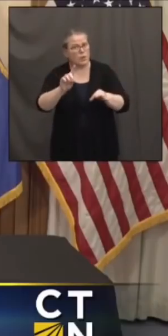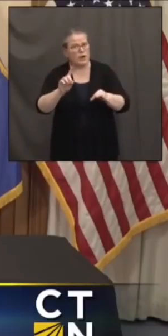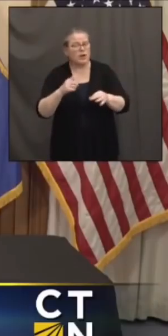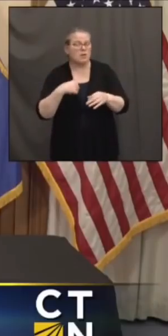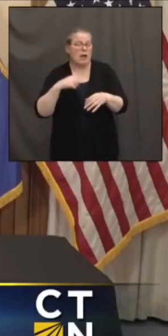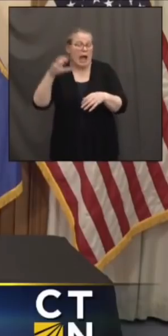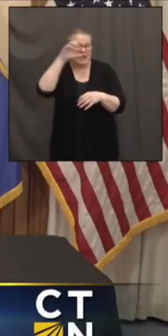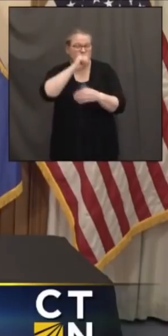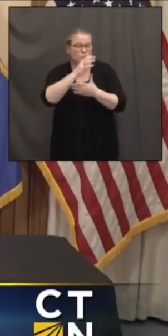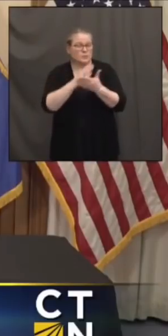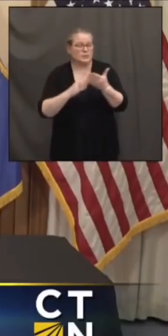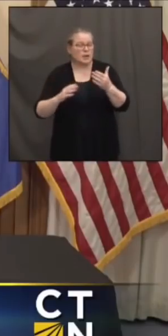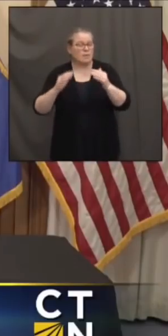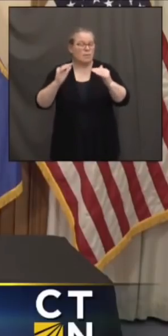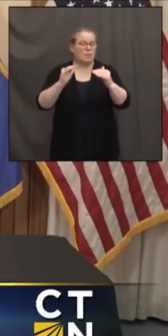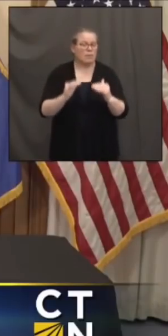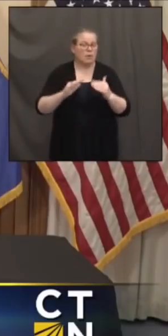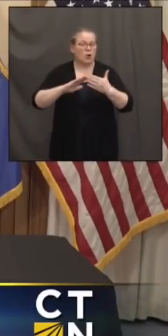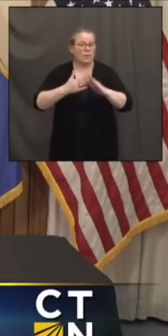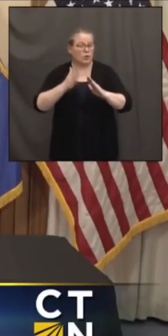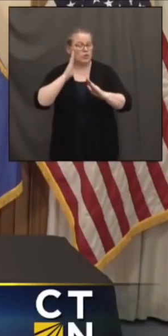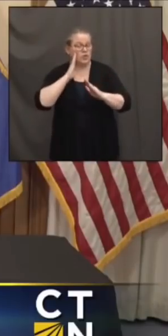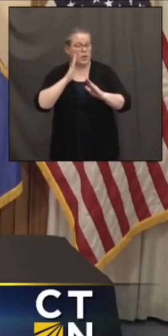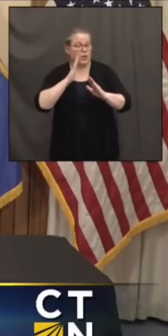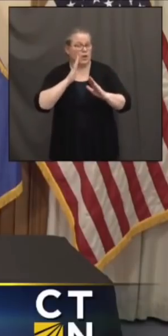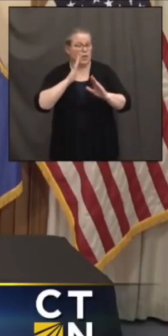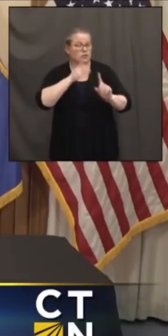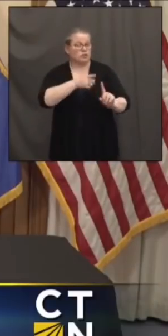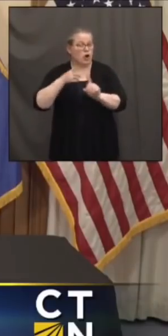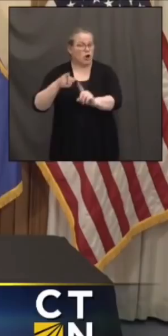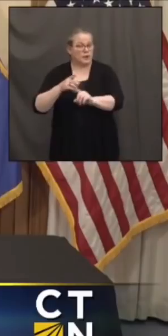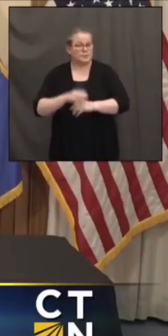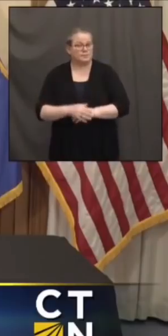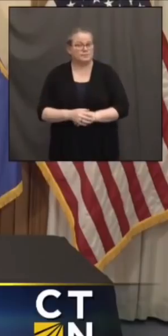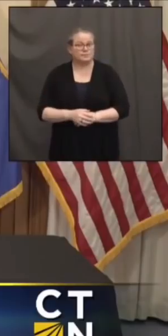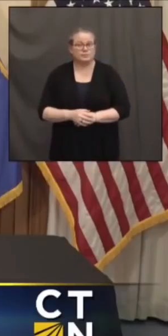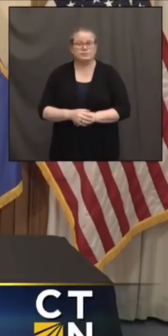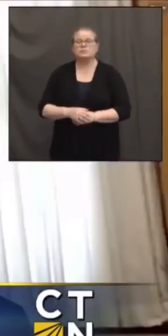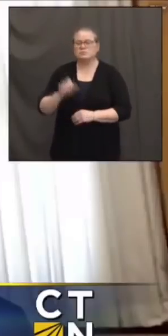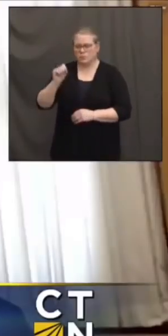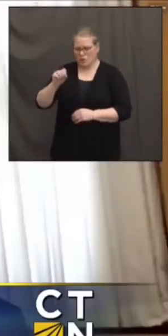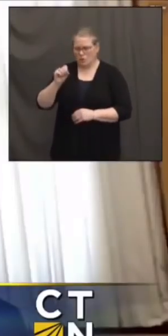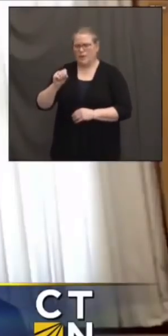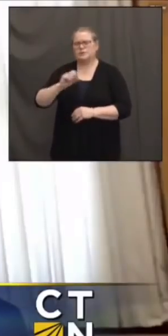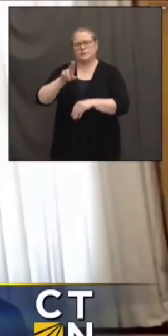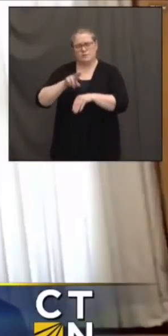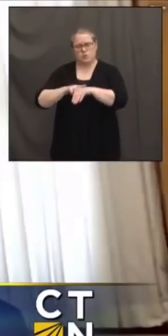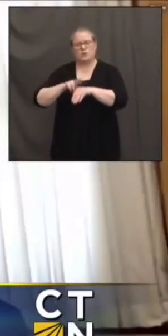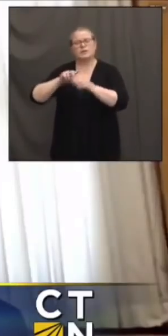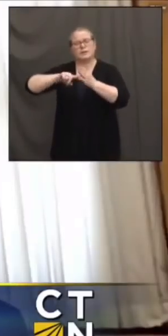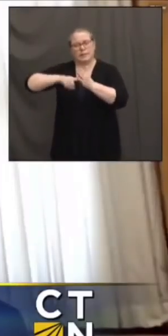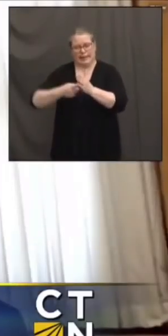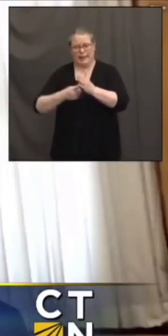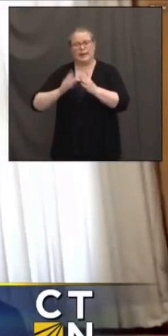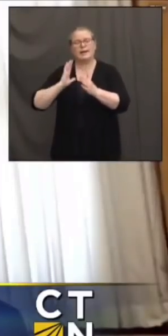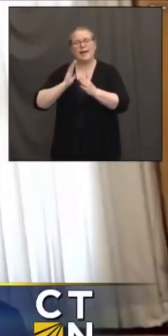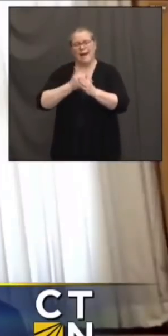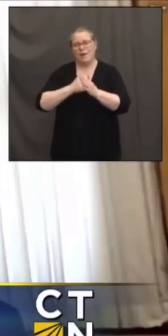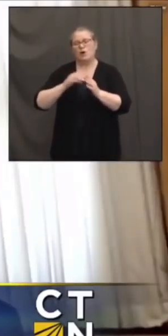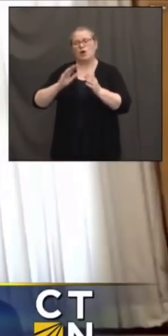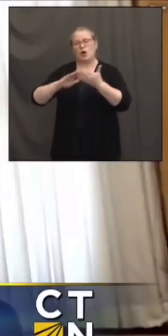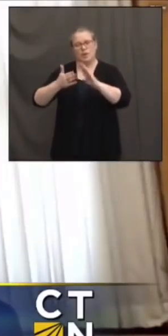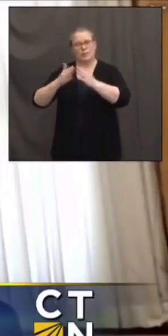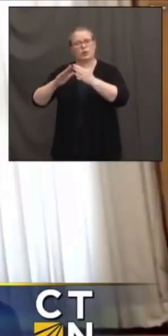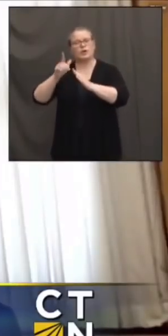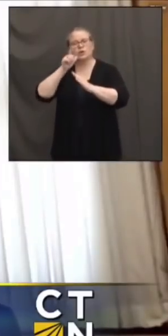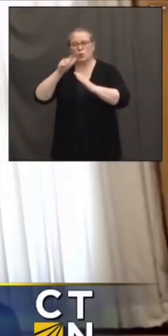communities are going to be targeted. Yeah, certainly to start, they're going to be heavily targeted into our higher SVI communities